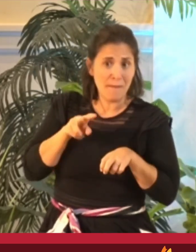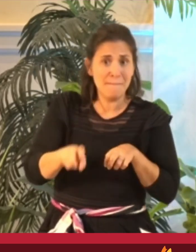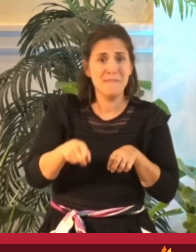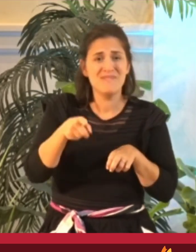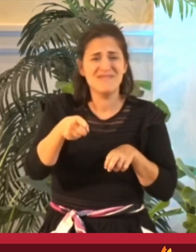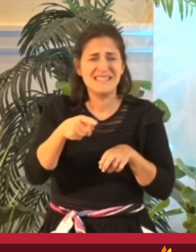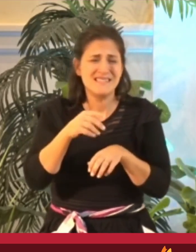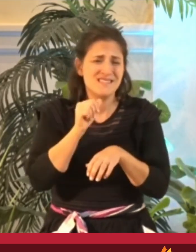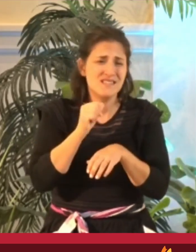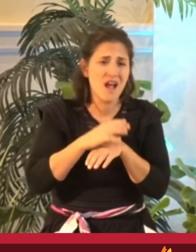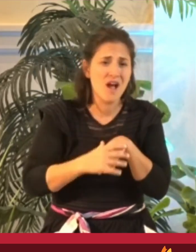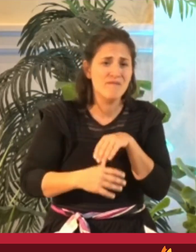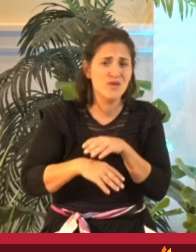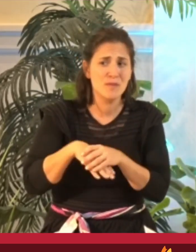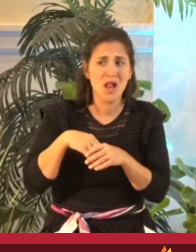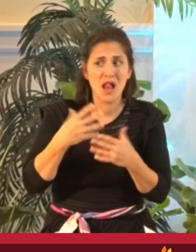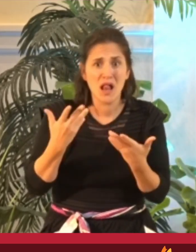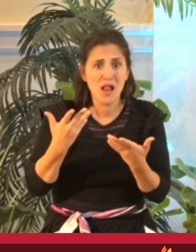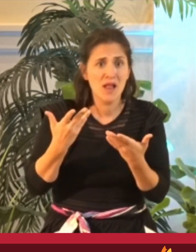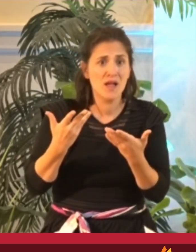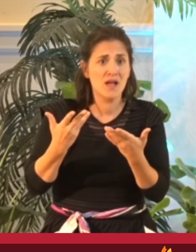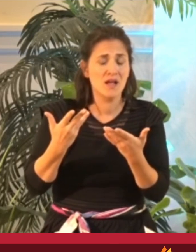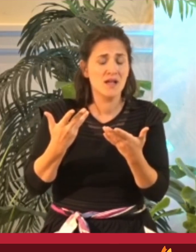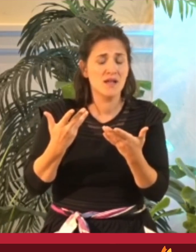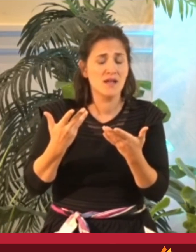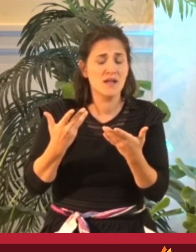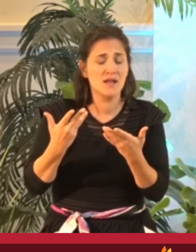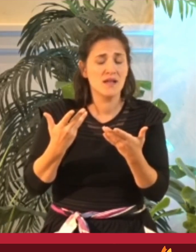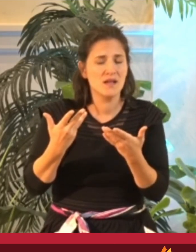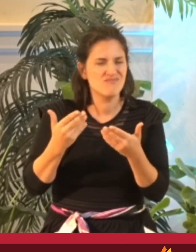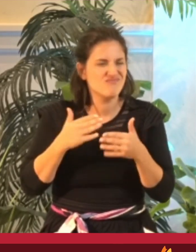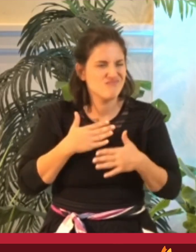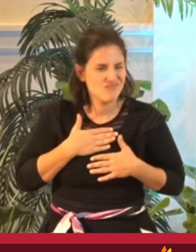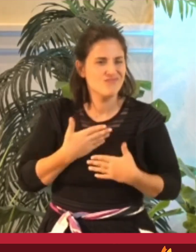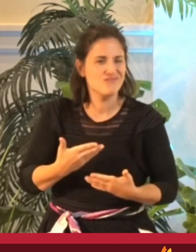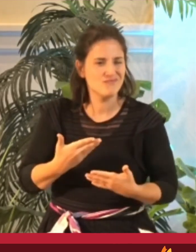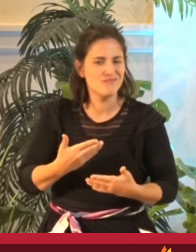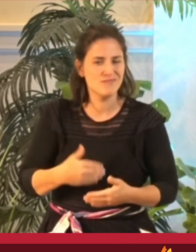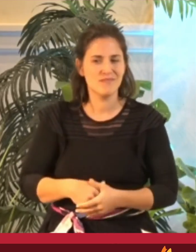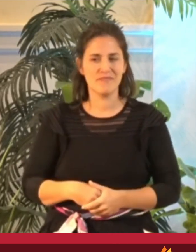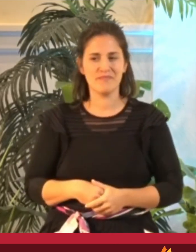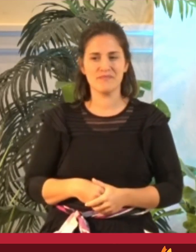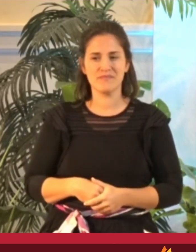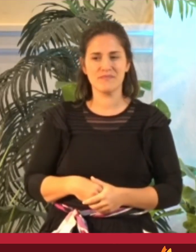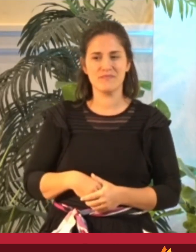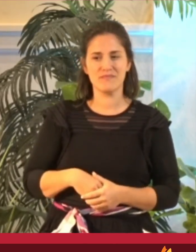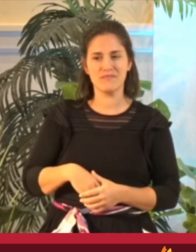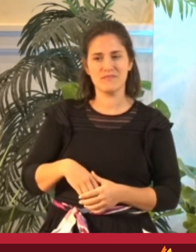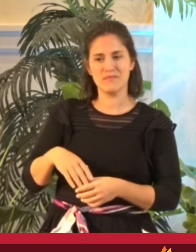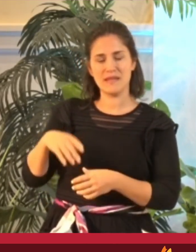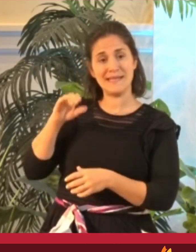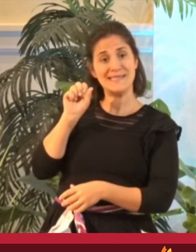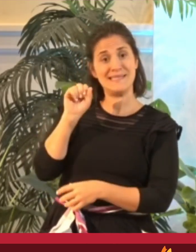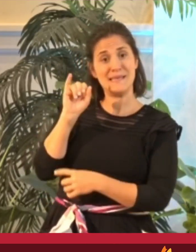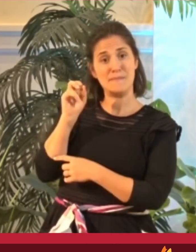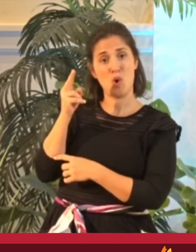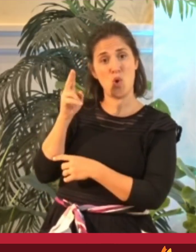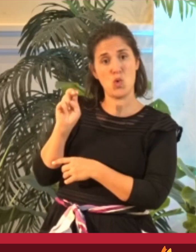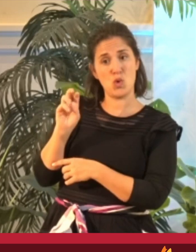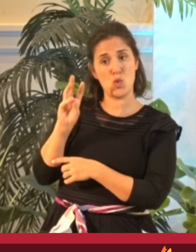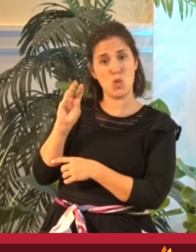Philosopher Simone Weil once wrote, "Compassion directed toward oneself is